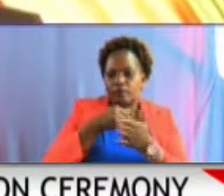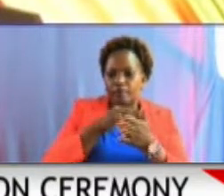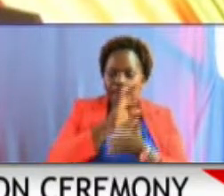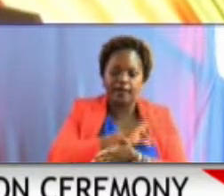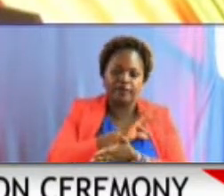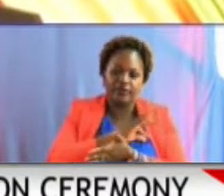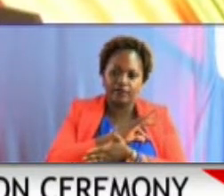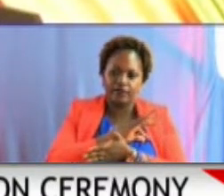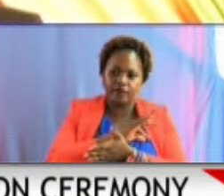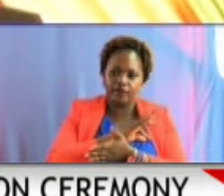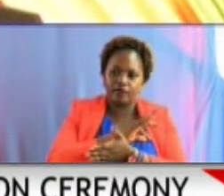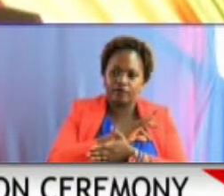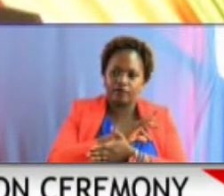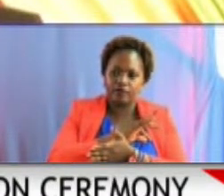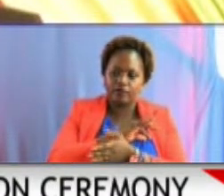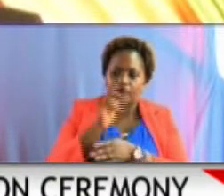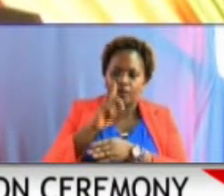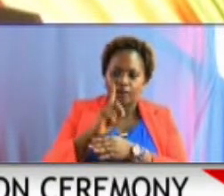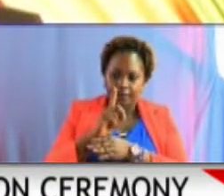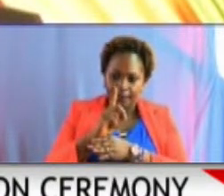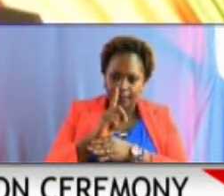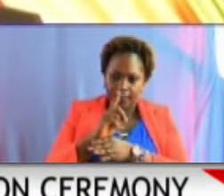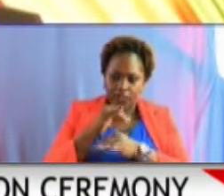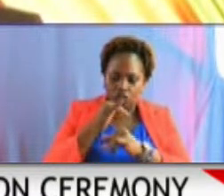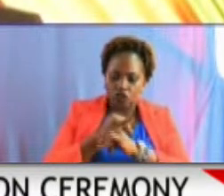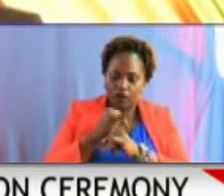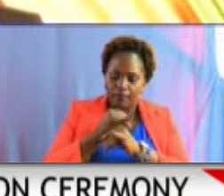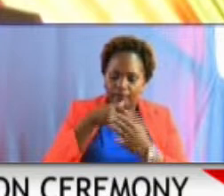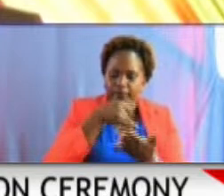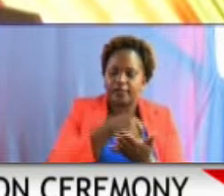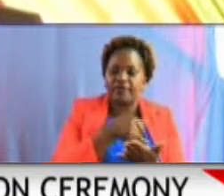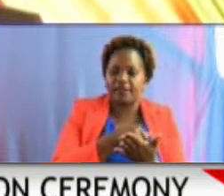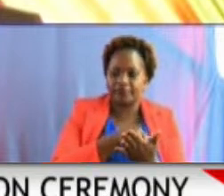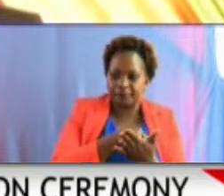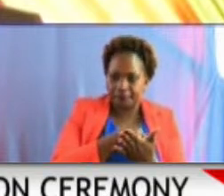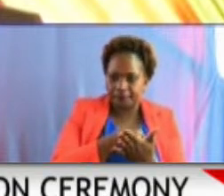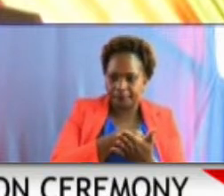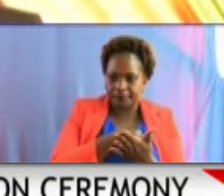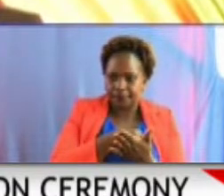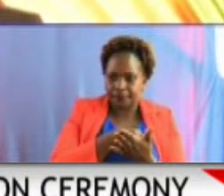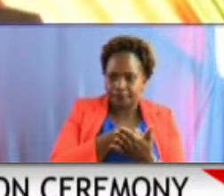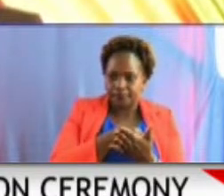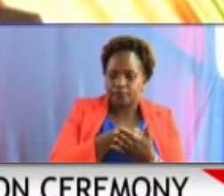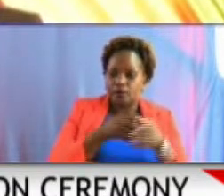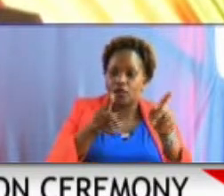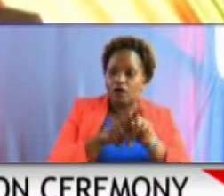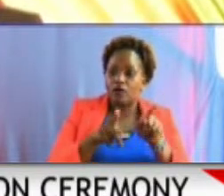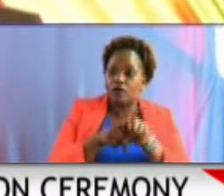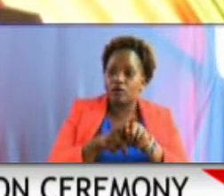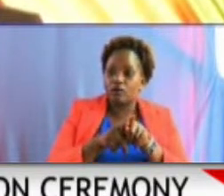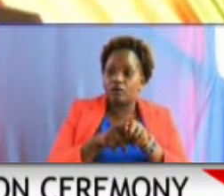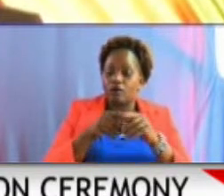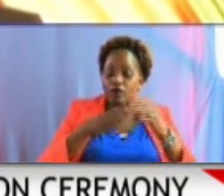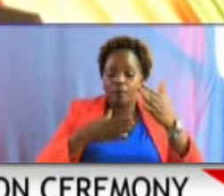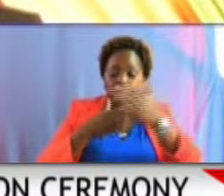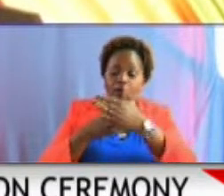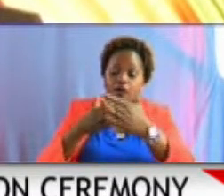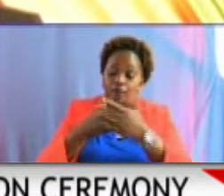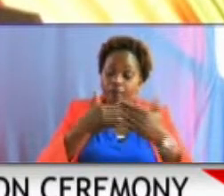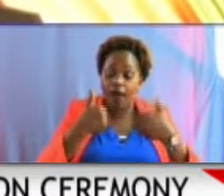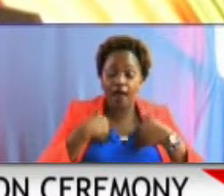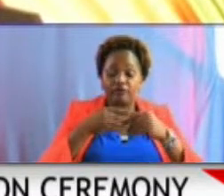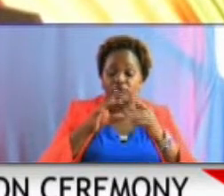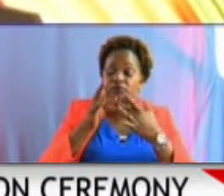benefiting from the mainstream employment interventions. They also face obstacles that are unique to